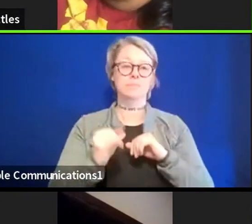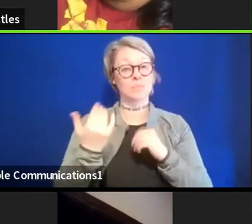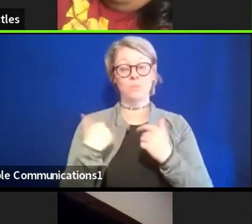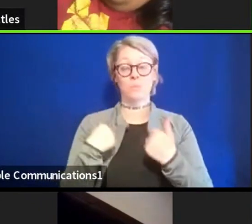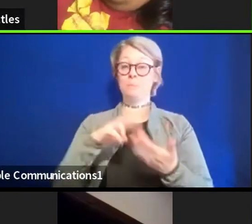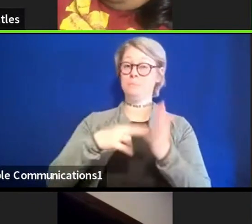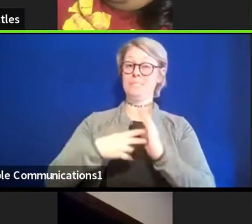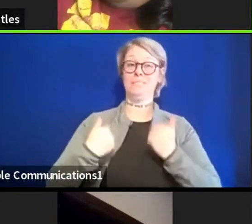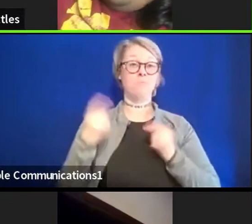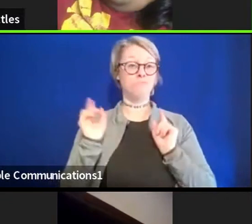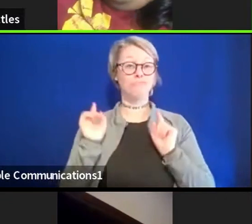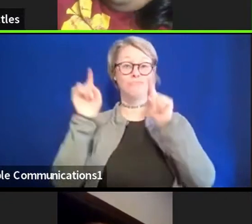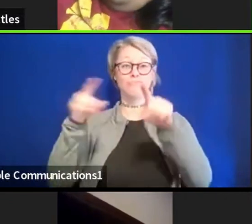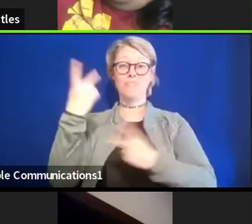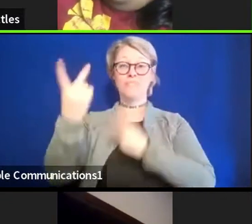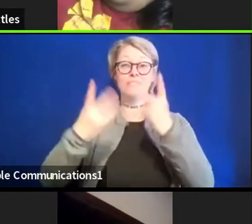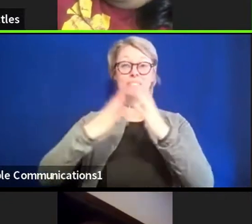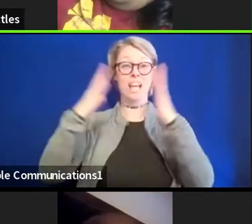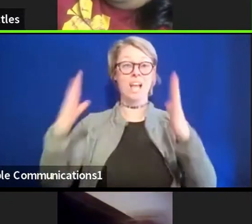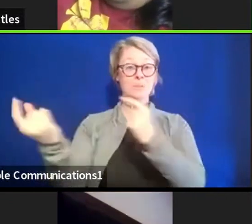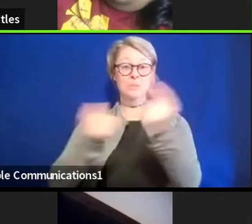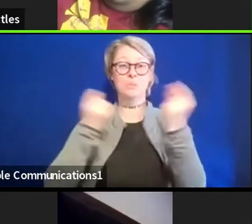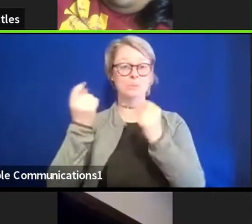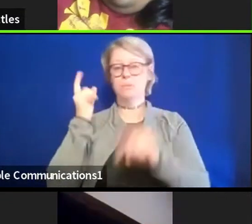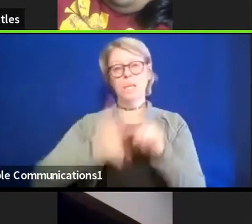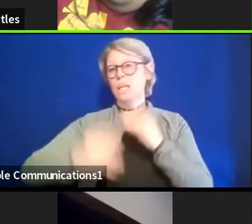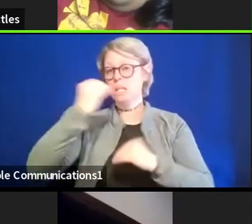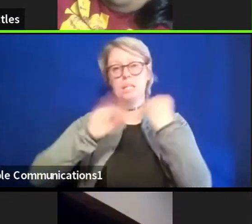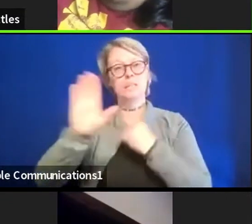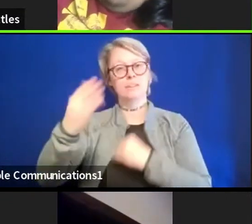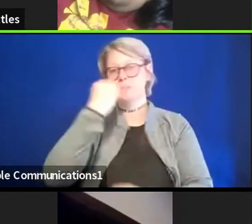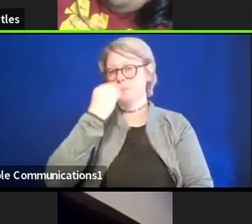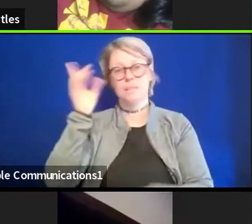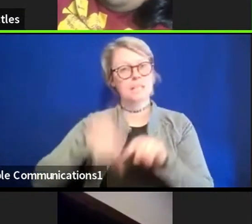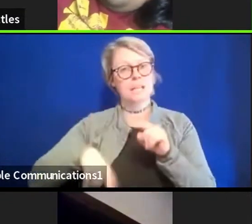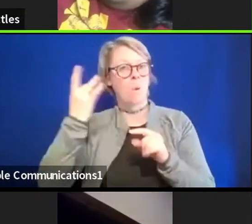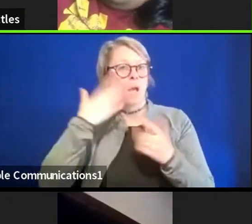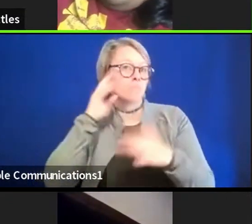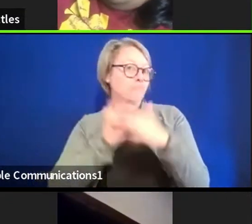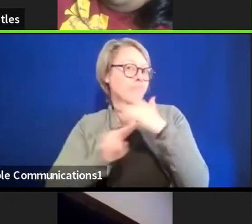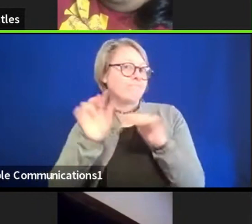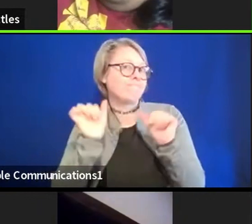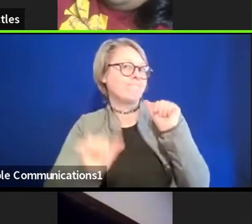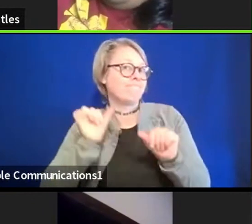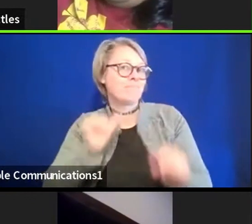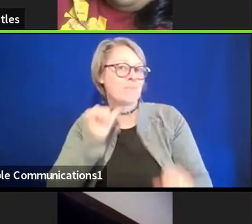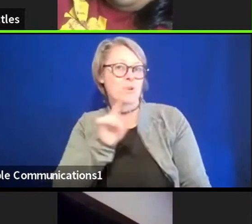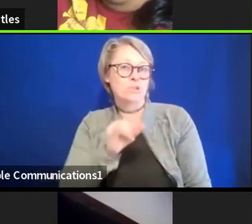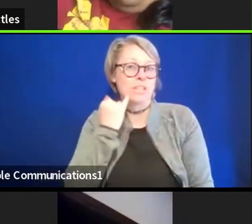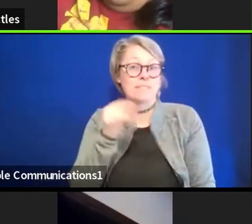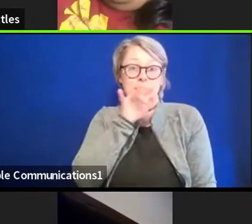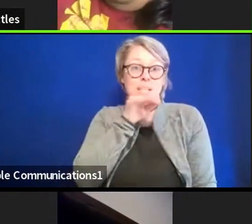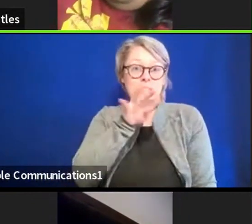at people's house and all that stuff, because I don't know how spicy their food is,